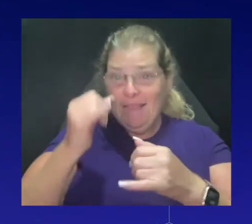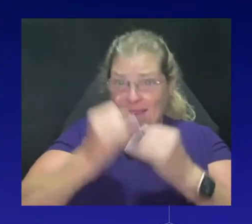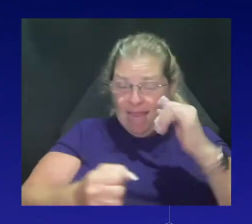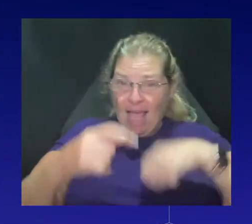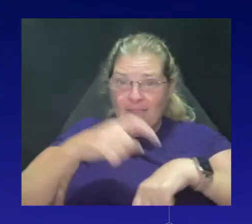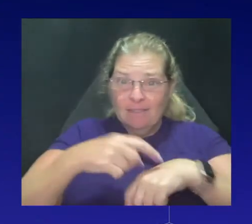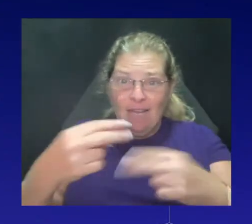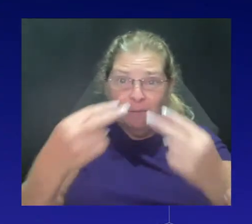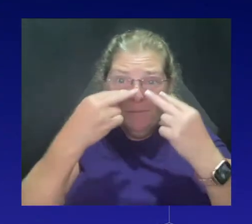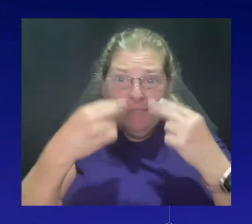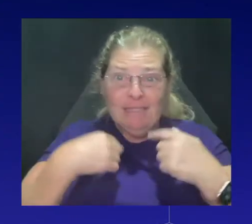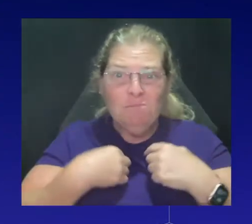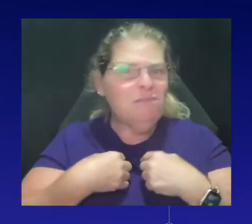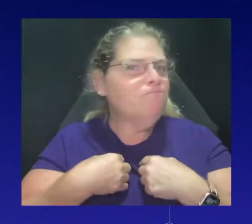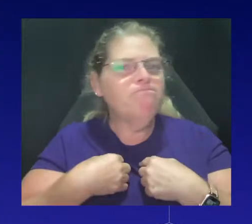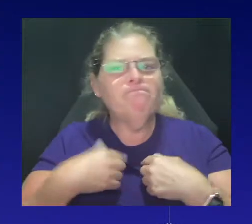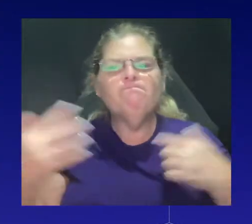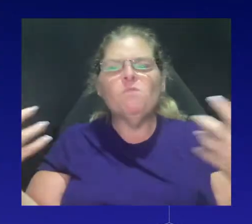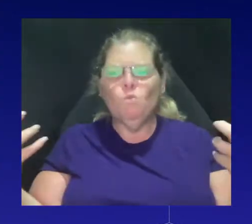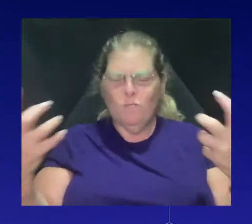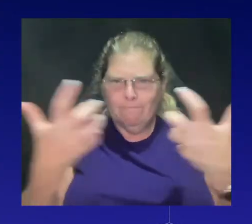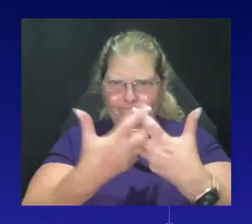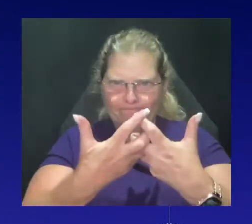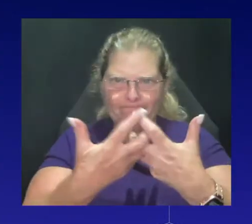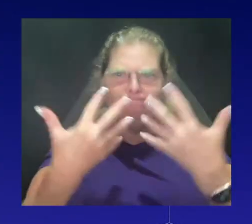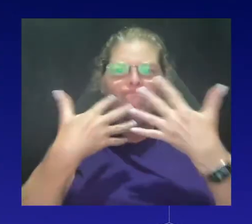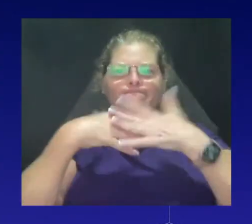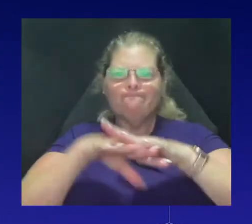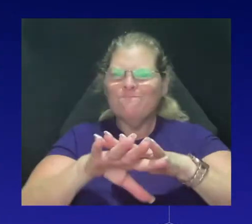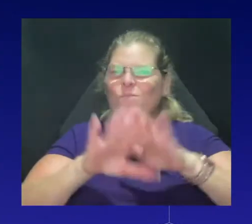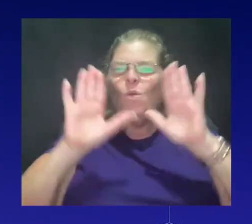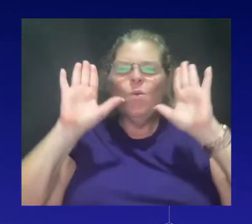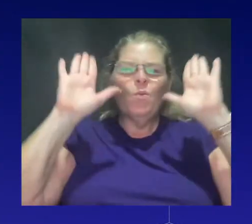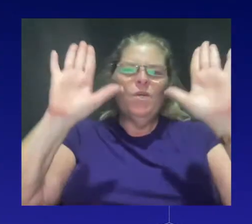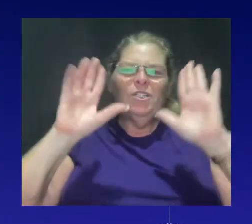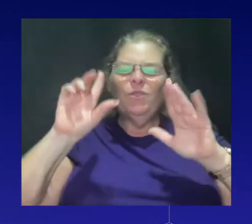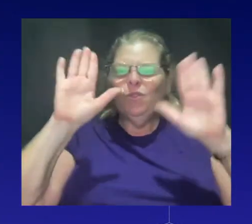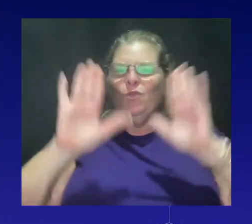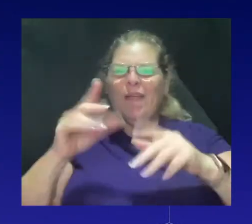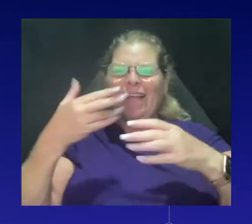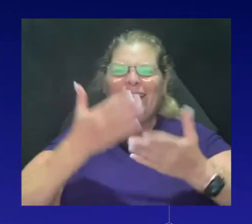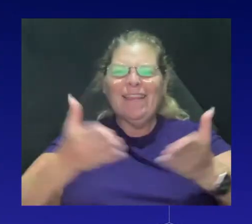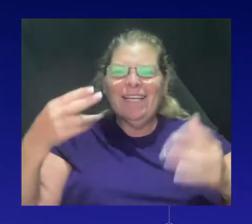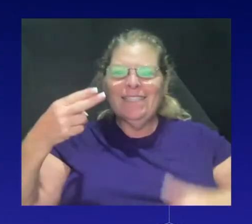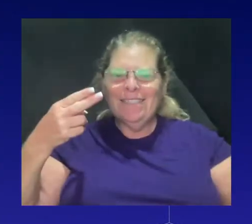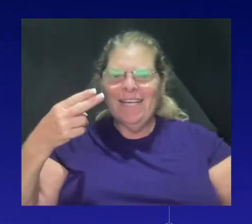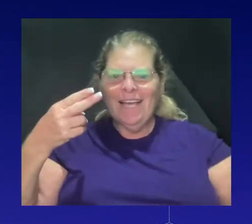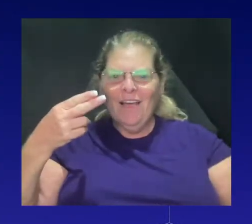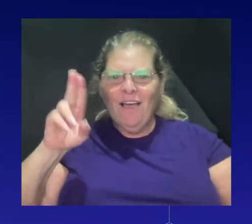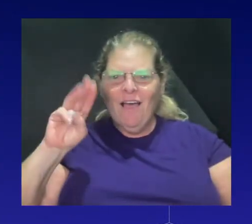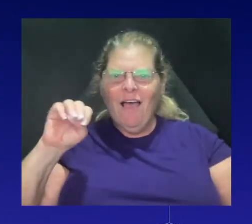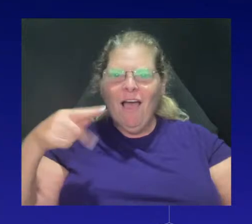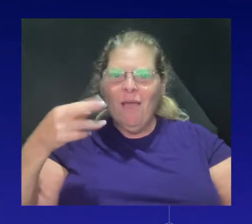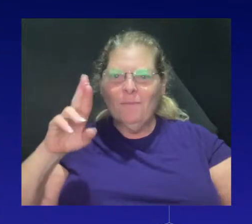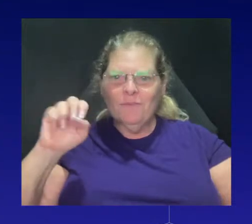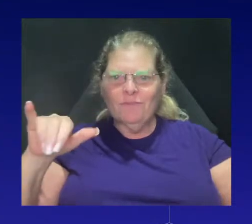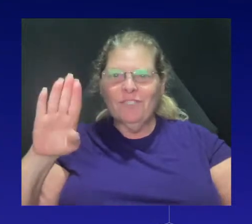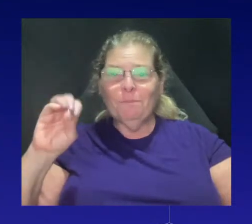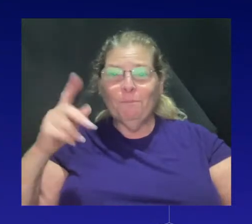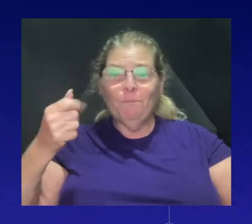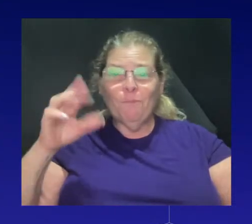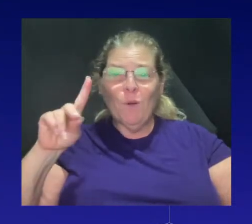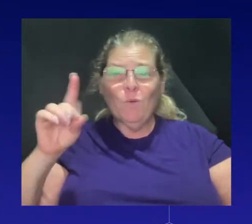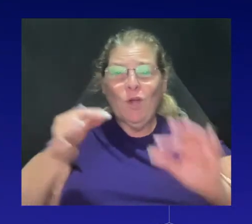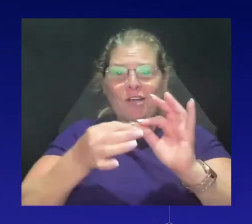We're going to come together. We're going to do some great things. It's like Humphrey Bogart, right? At the very end, this is the beginning of